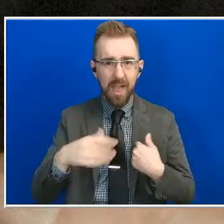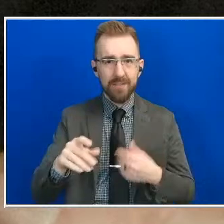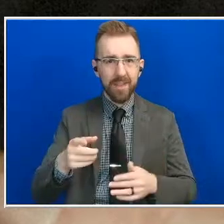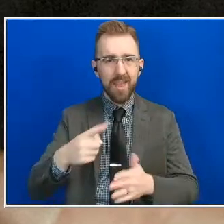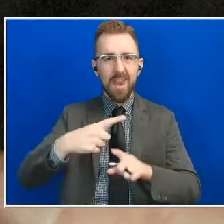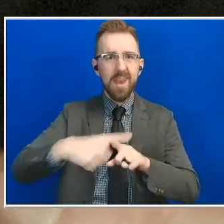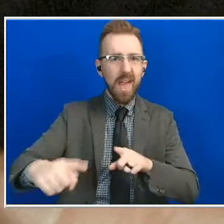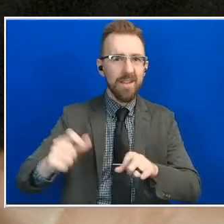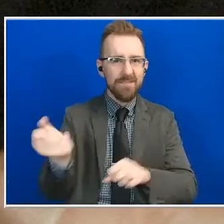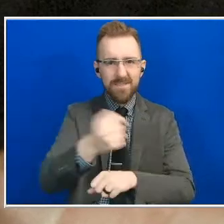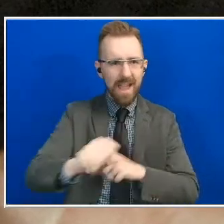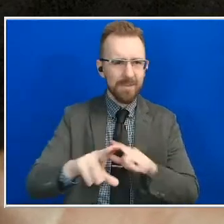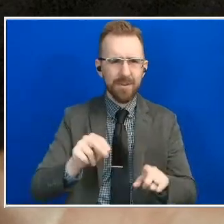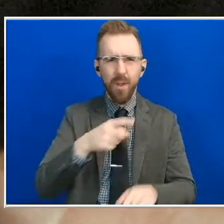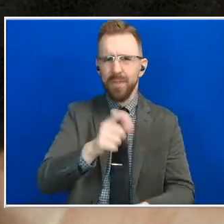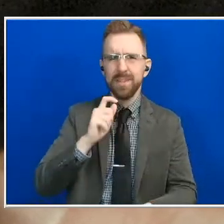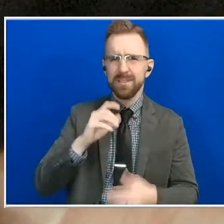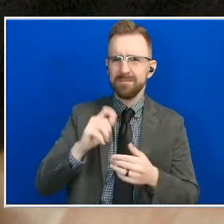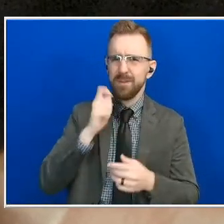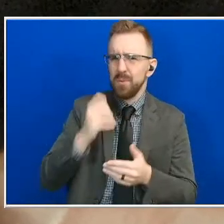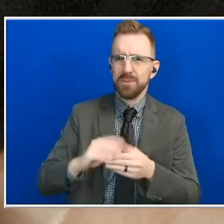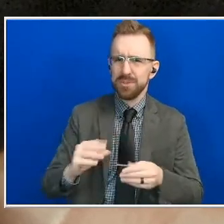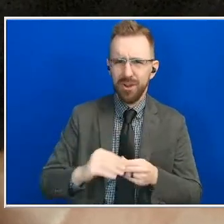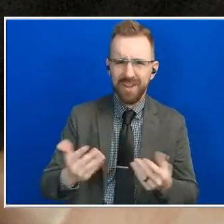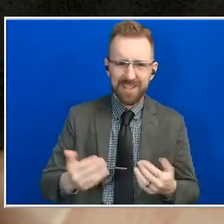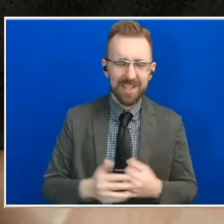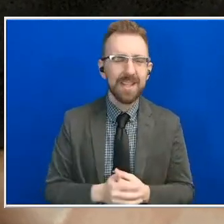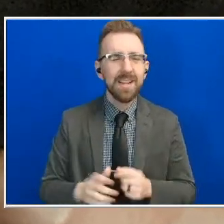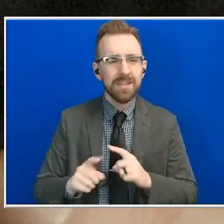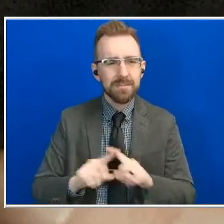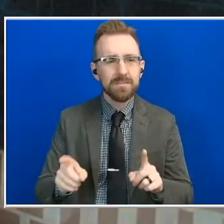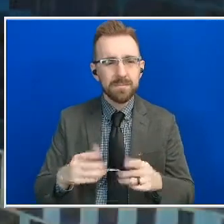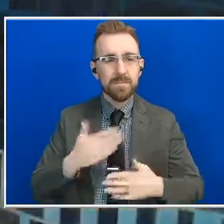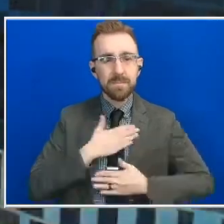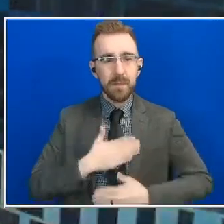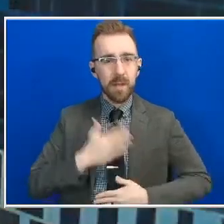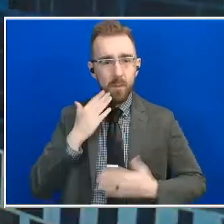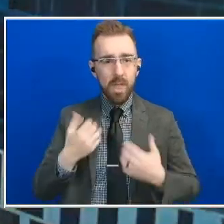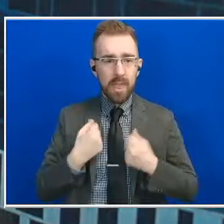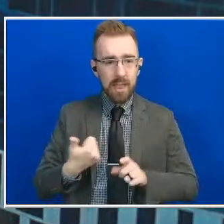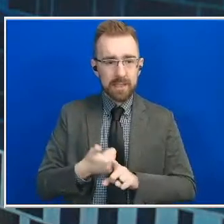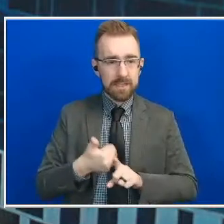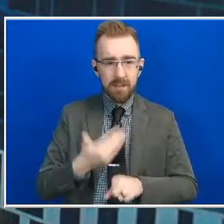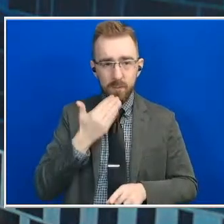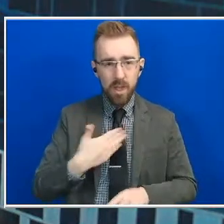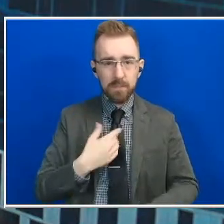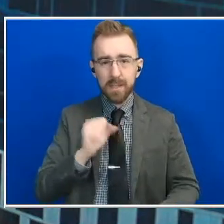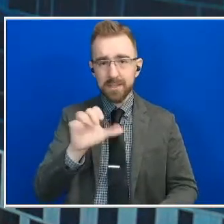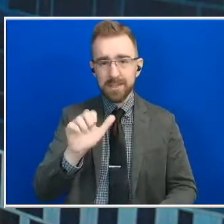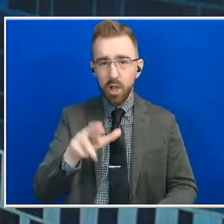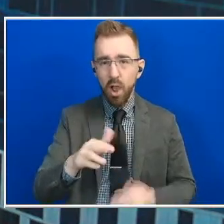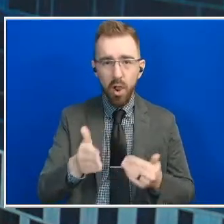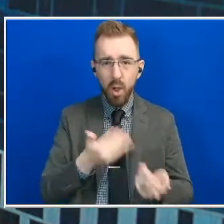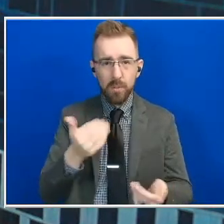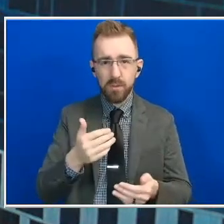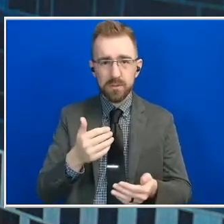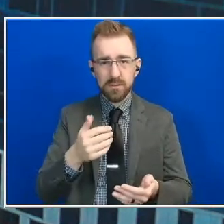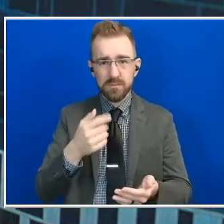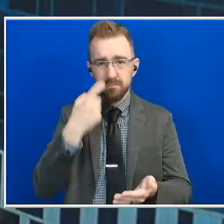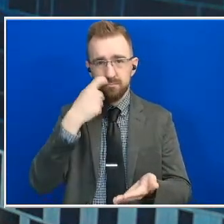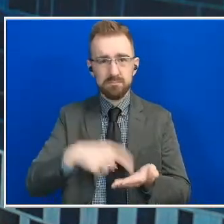way cooler. But the body heals itself so well, and my scar is almost unnoticeable at this point.